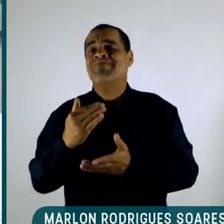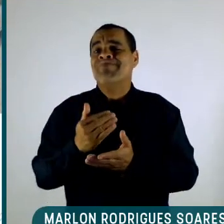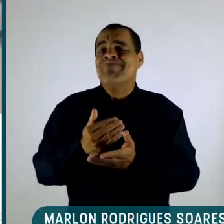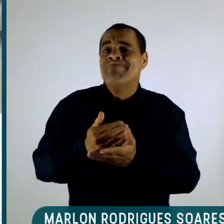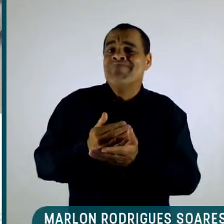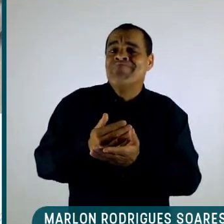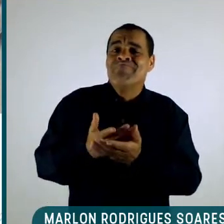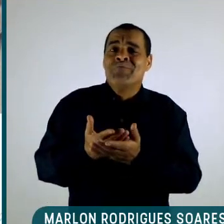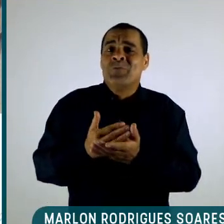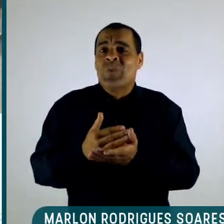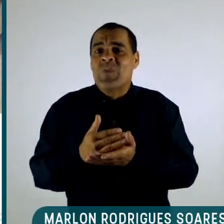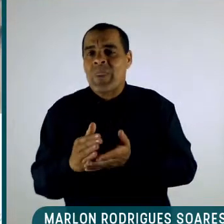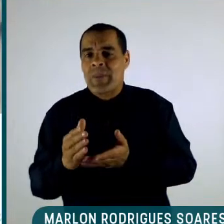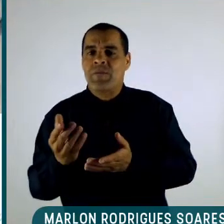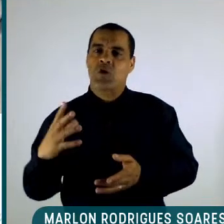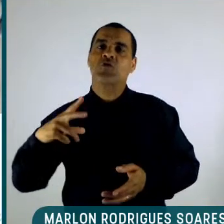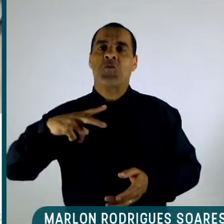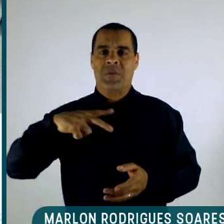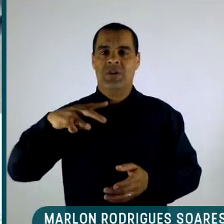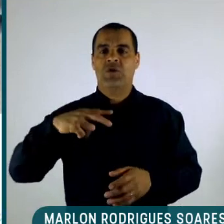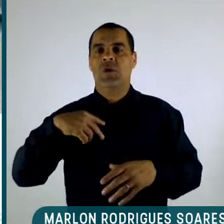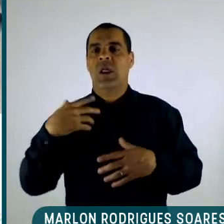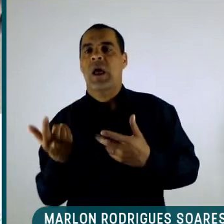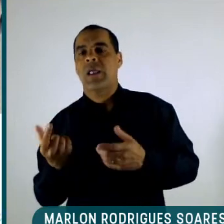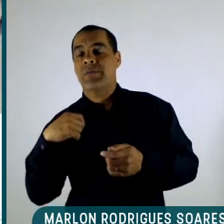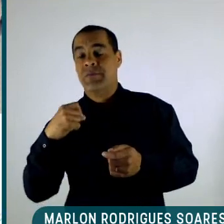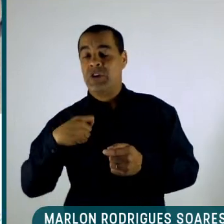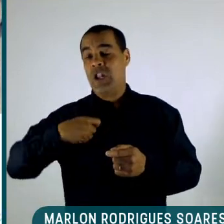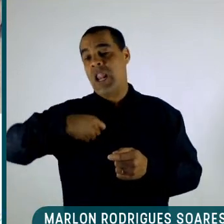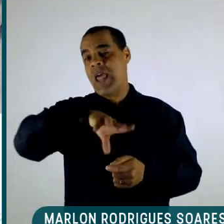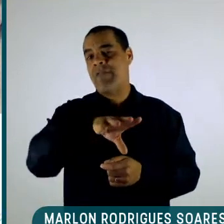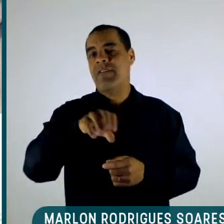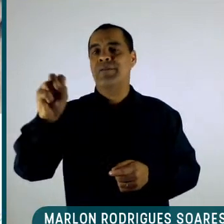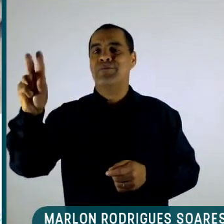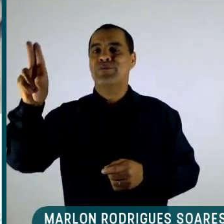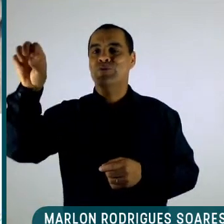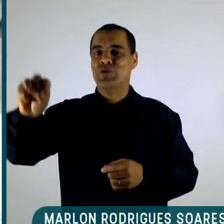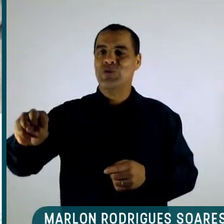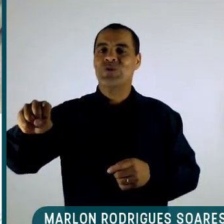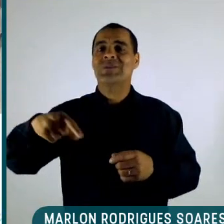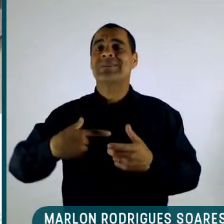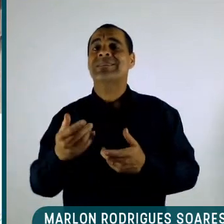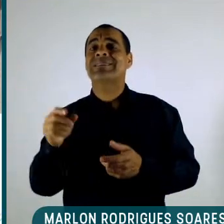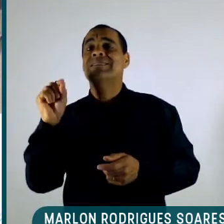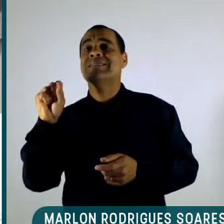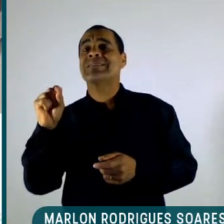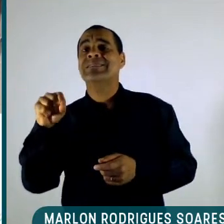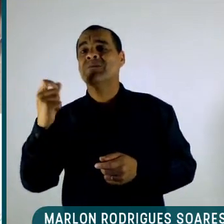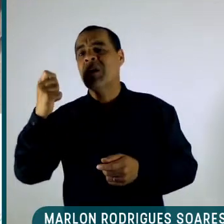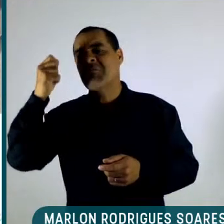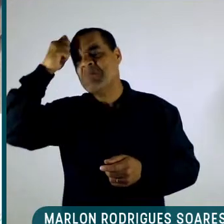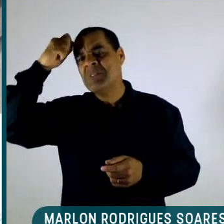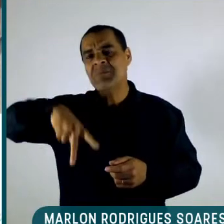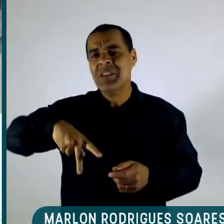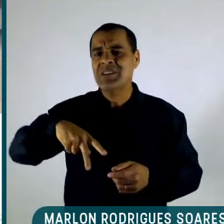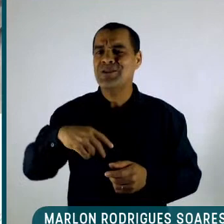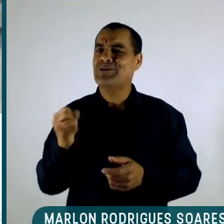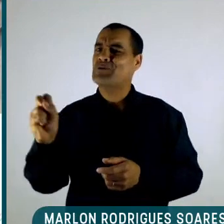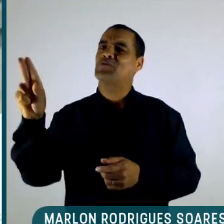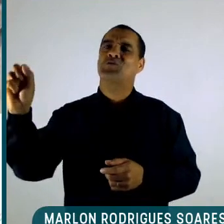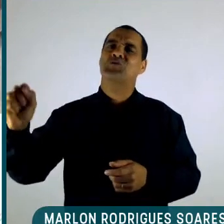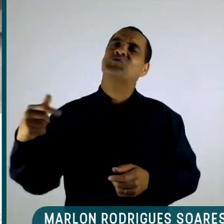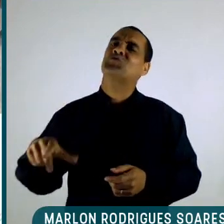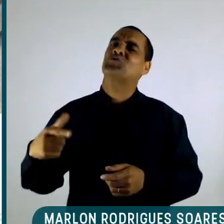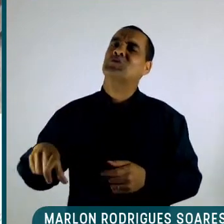is can't the private sector collaborate that way? Taking it to the health system, it's